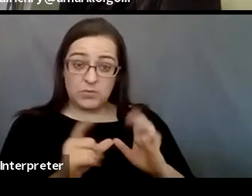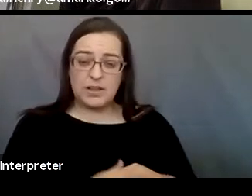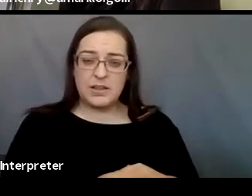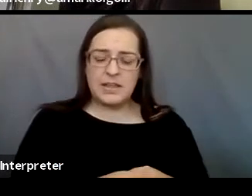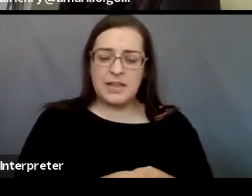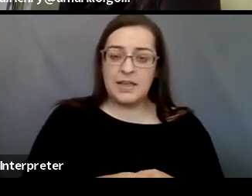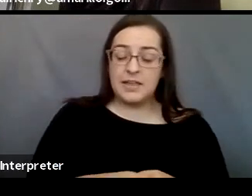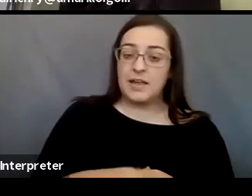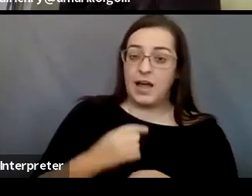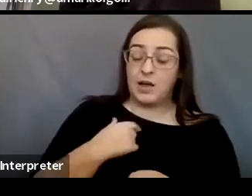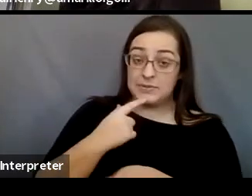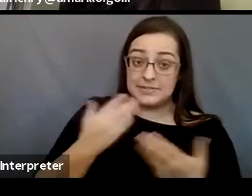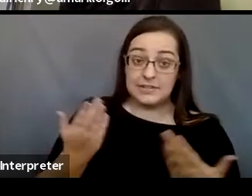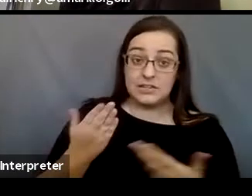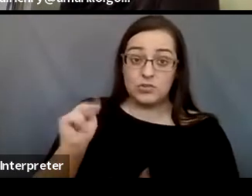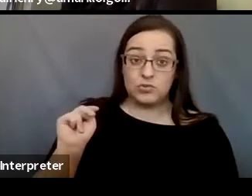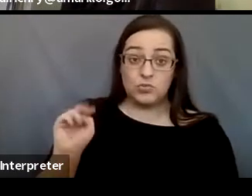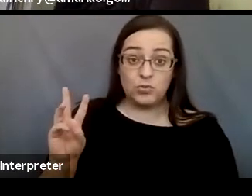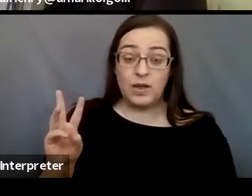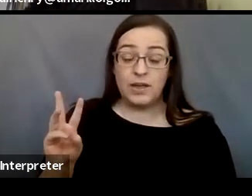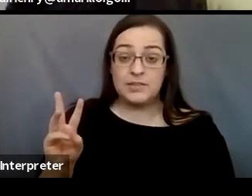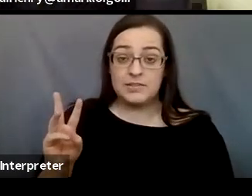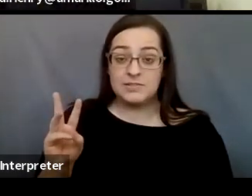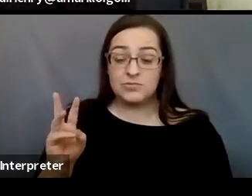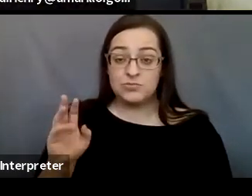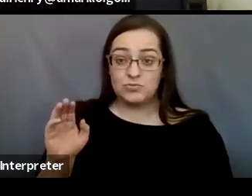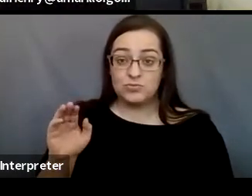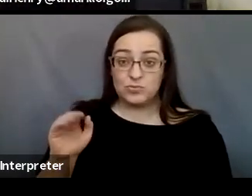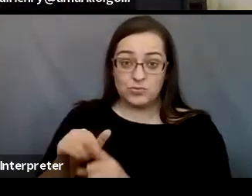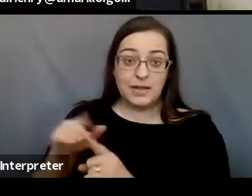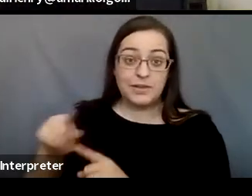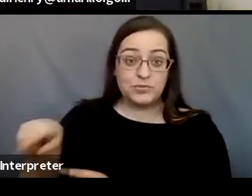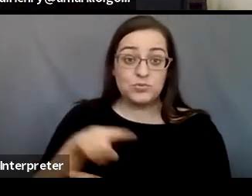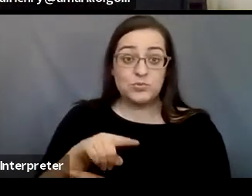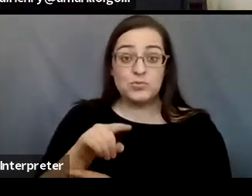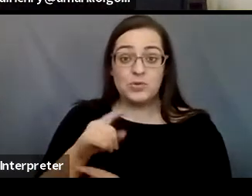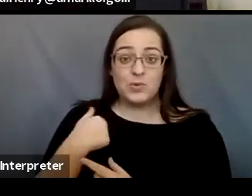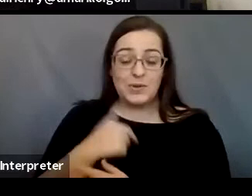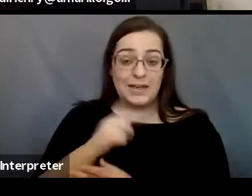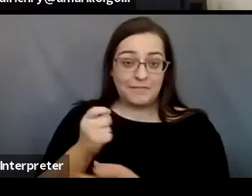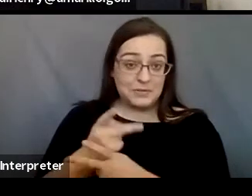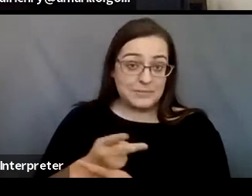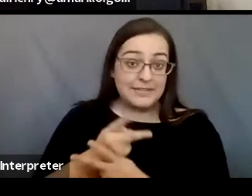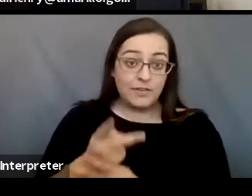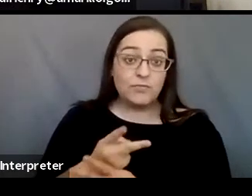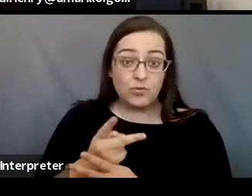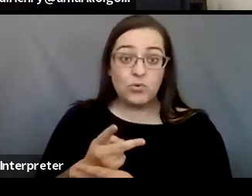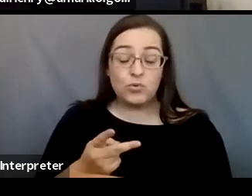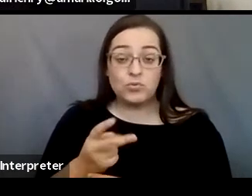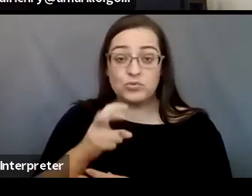I would say certainly at Northwest, just to remind you, we have to be very cautious